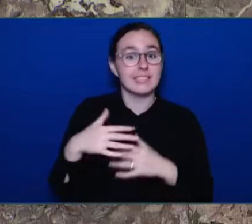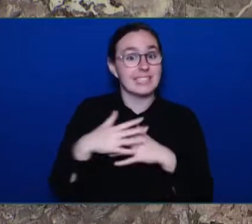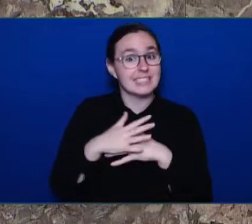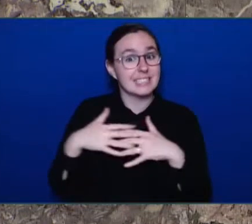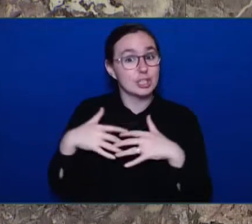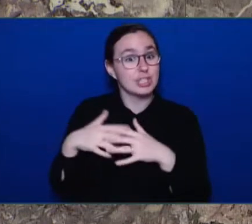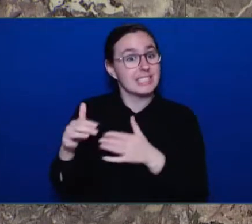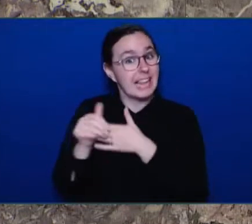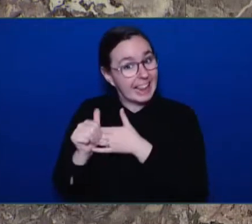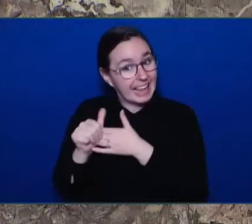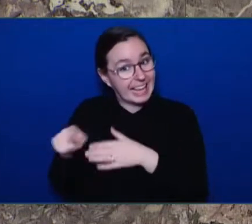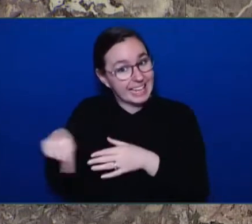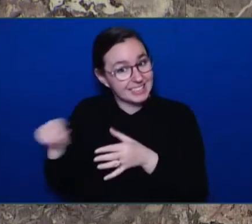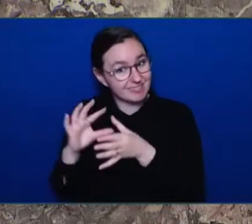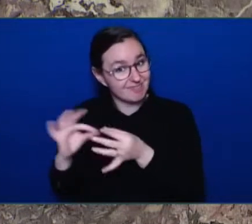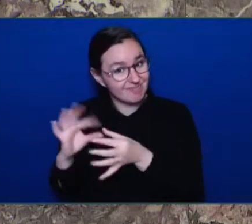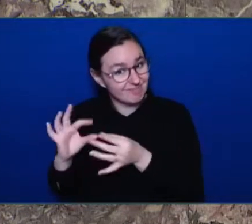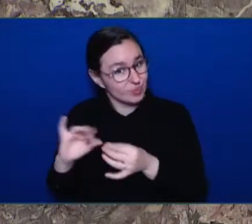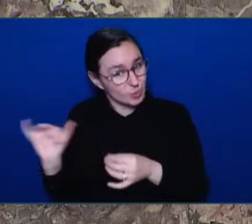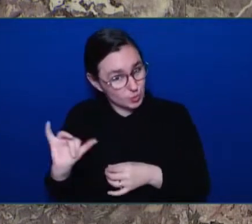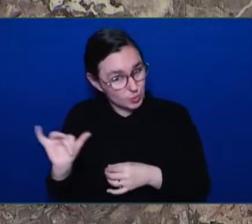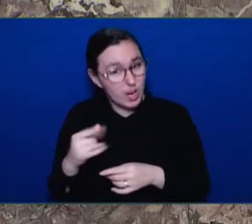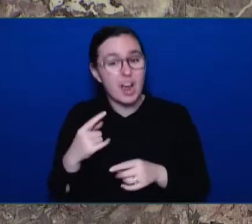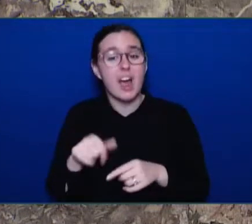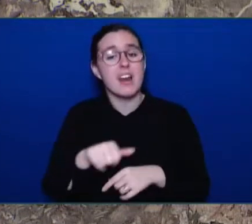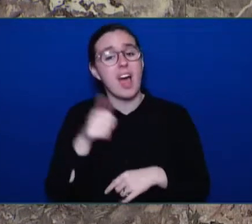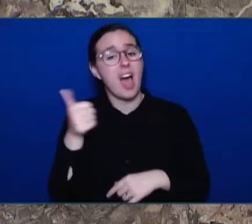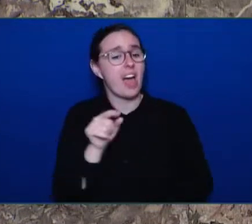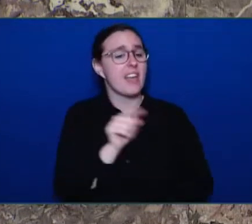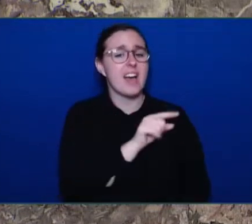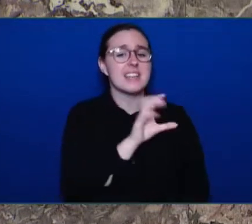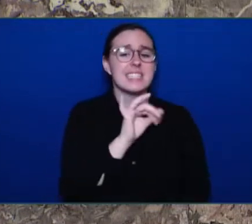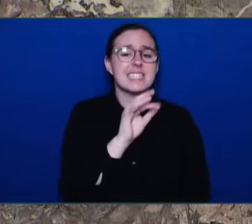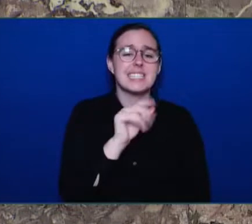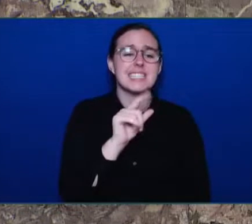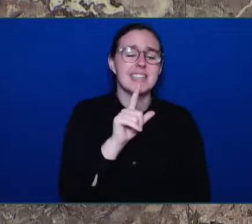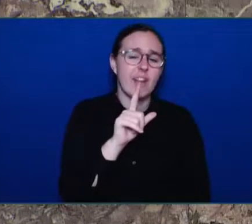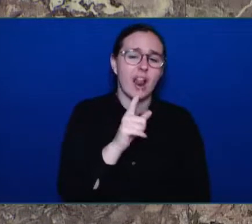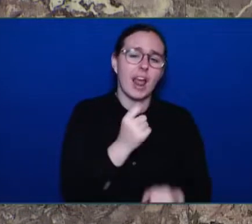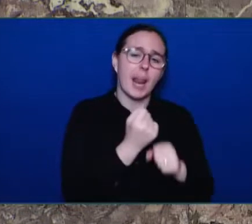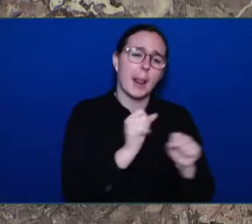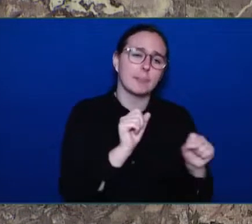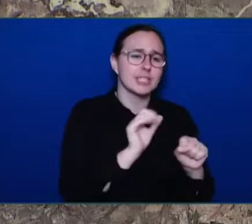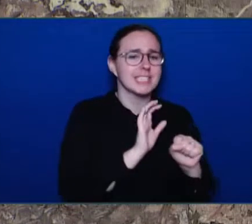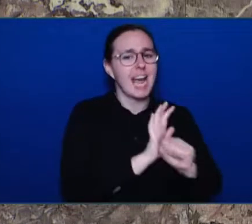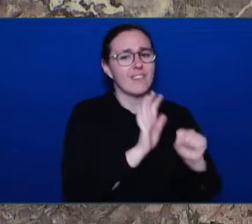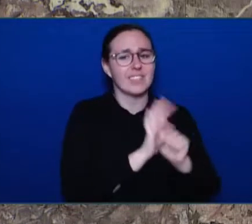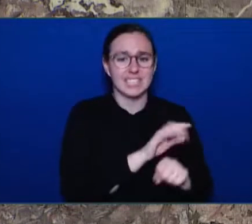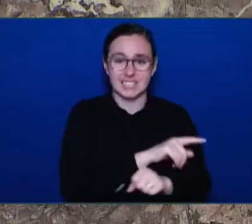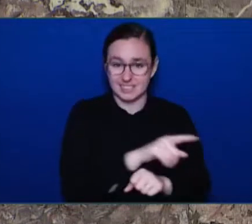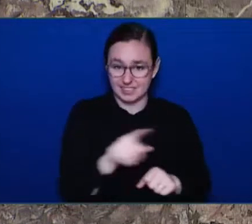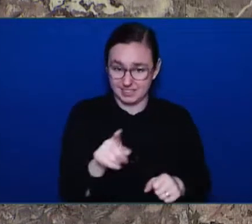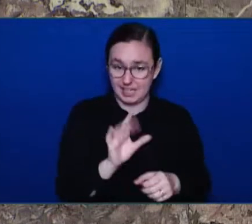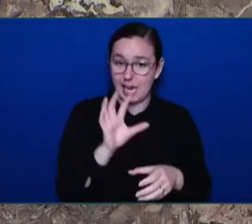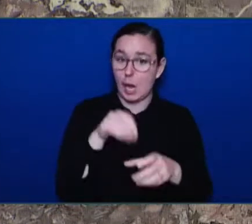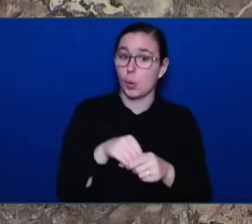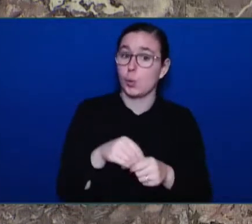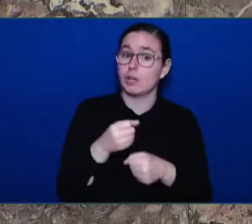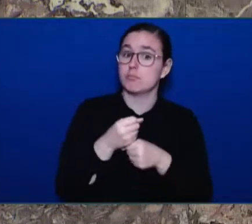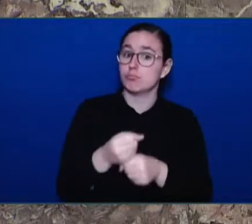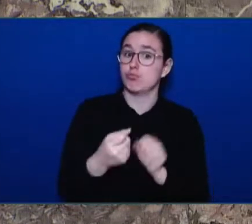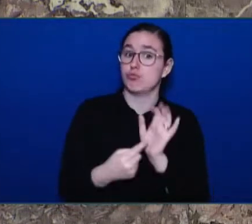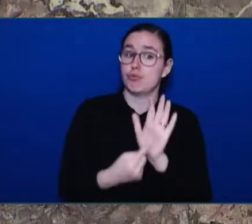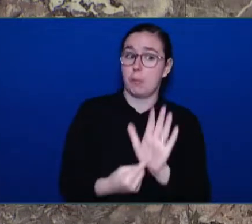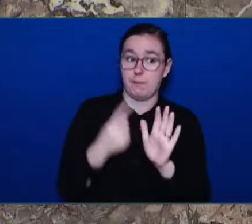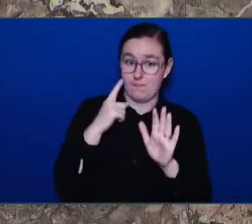liberties advocates, including the representative of children and youth and the coroner, that they wanted us to revisit the legislation. And that was the